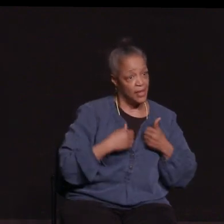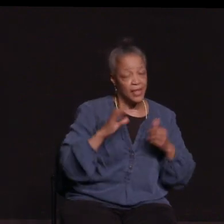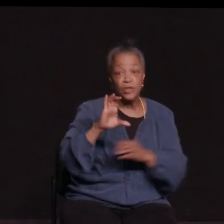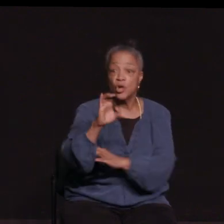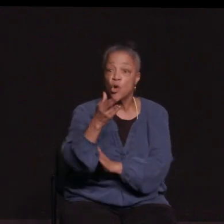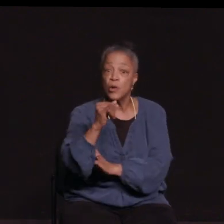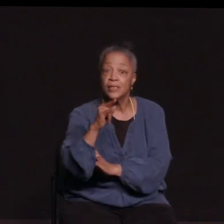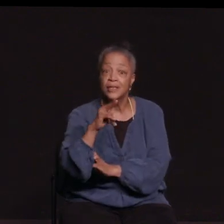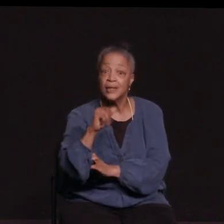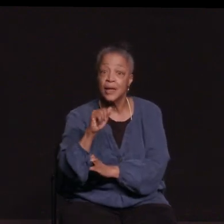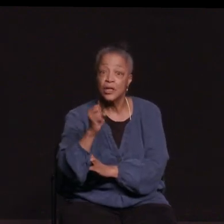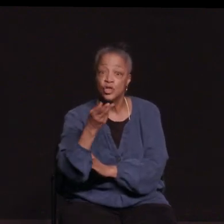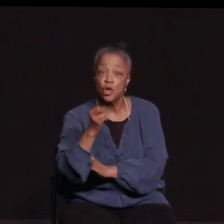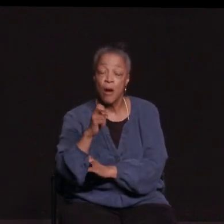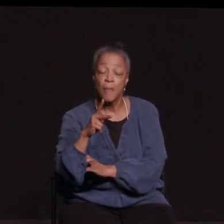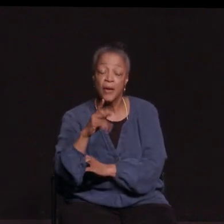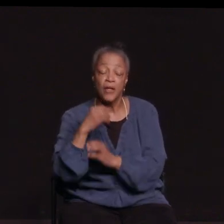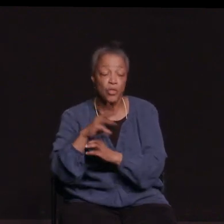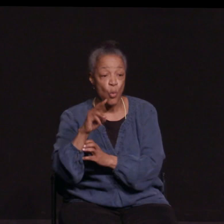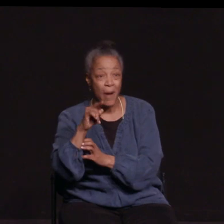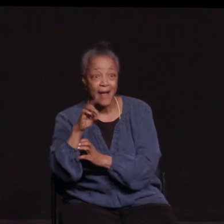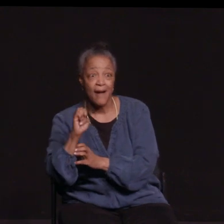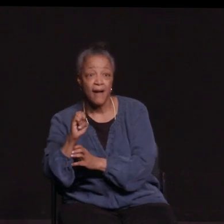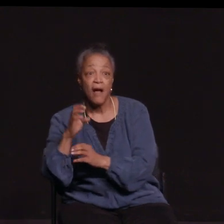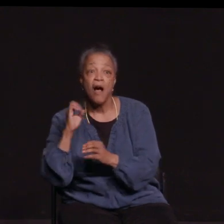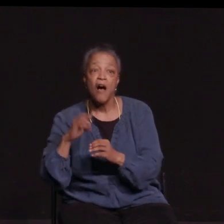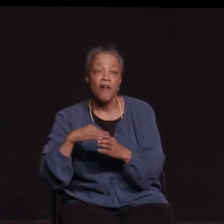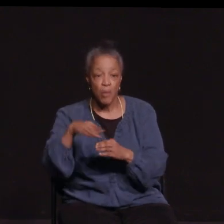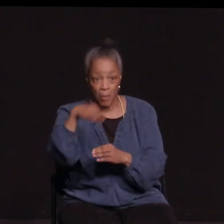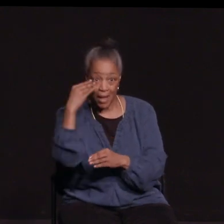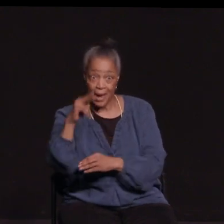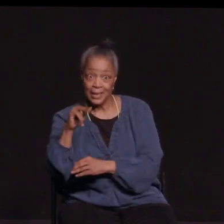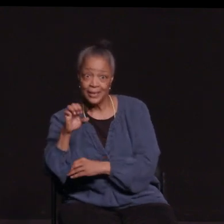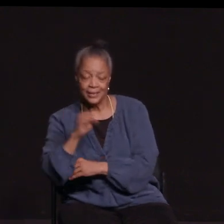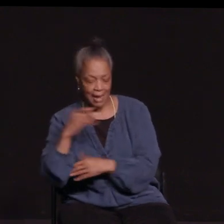The Wake on Blackness and Belonging from 2015.